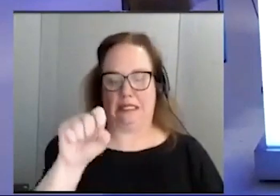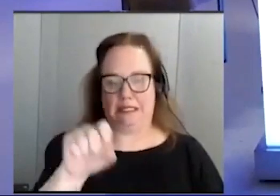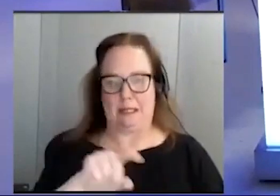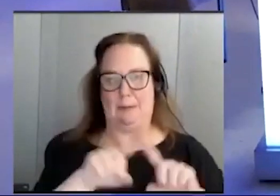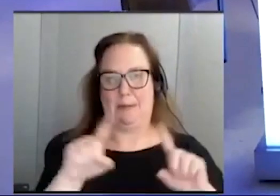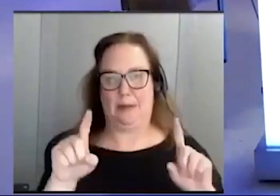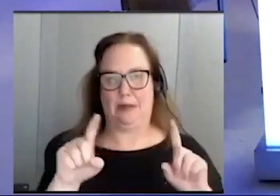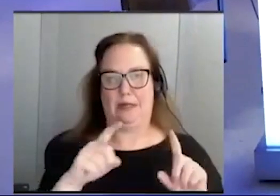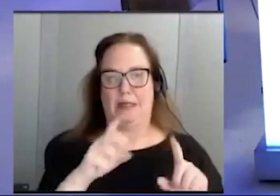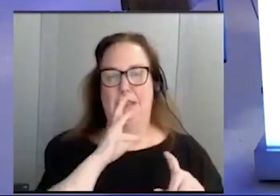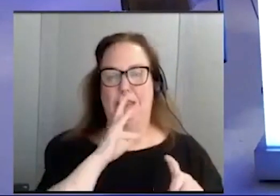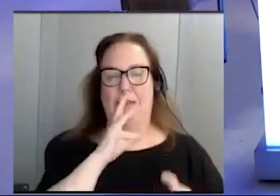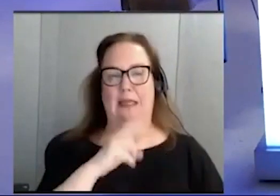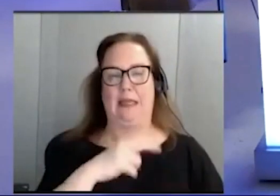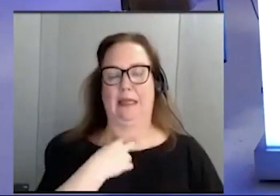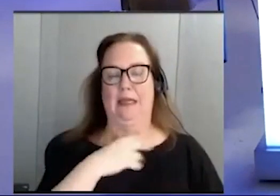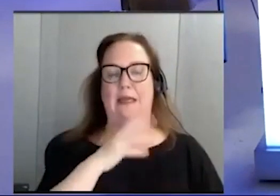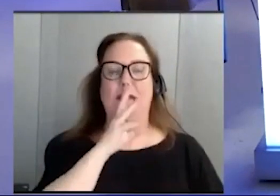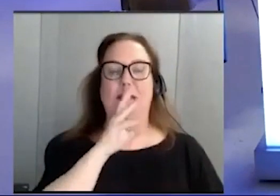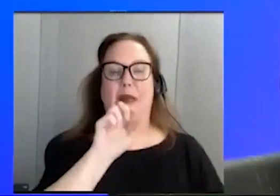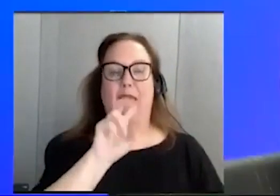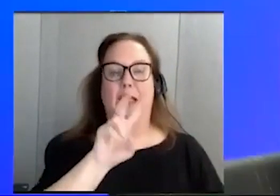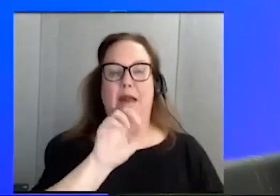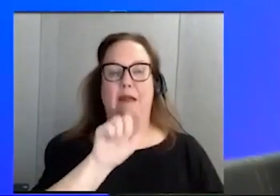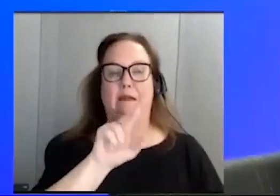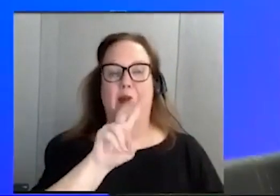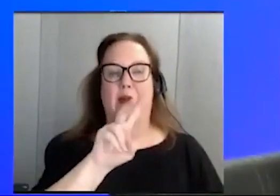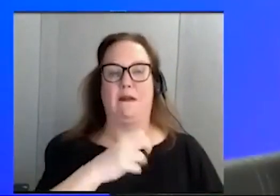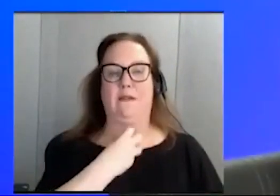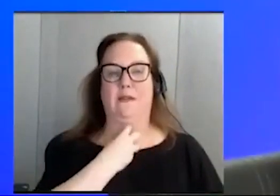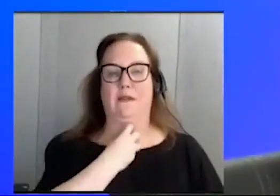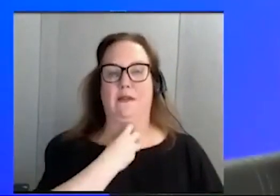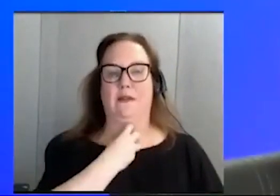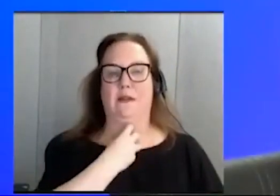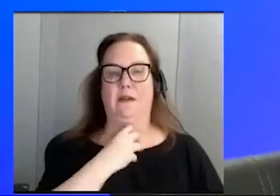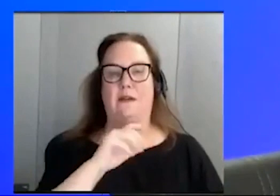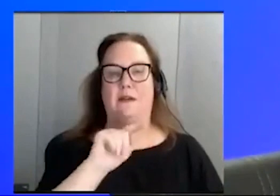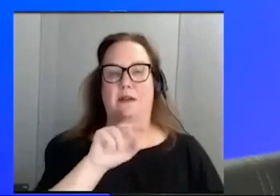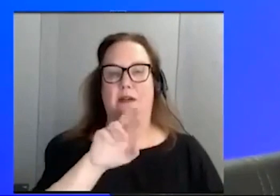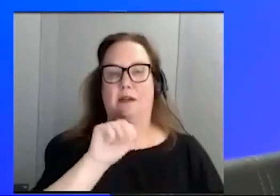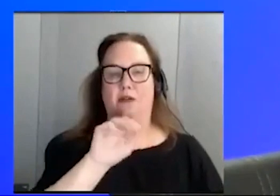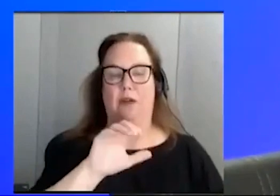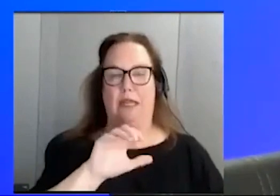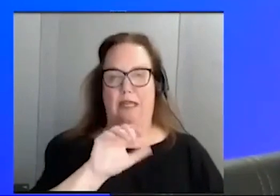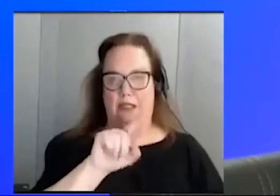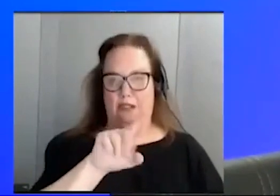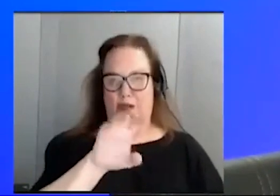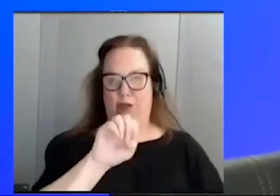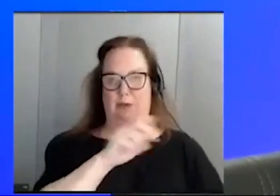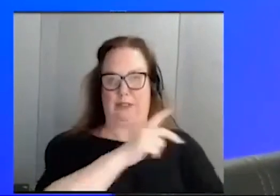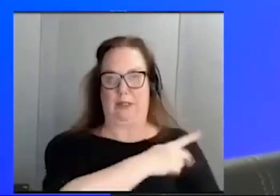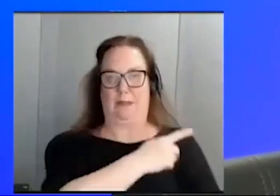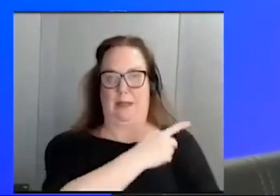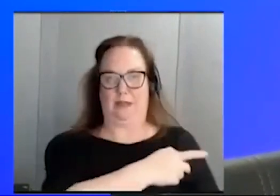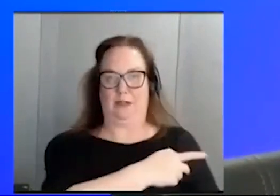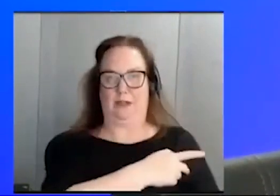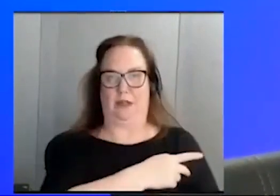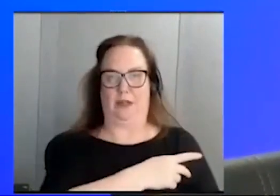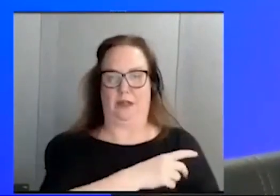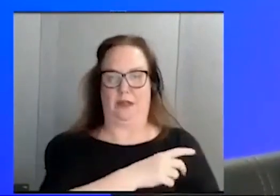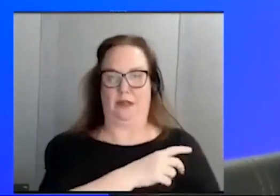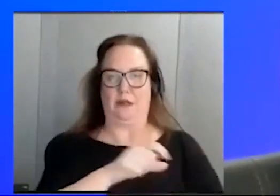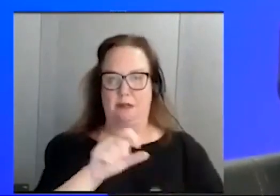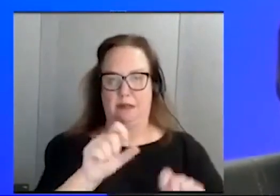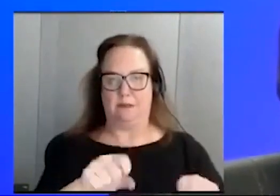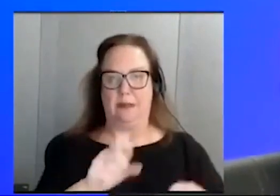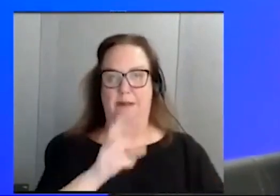speaking valve is a valve that caps over the end of the tracheostomy tube, so that patients can actually be able to